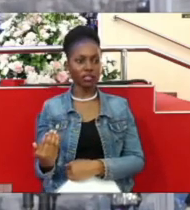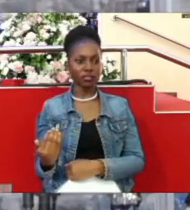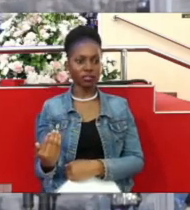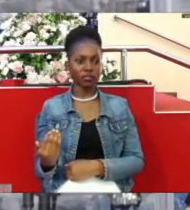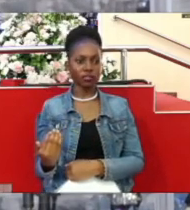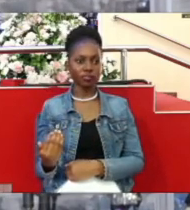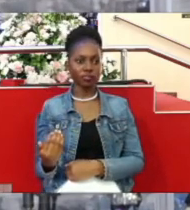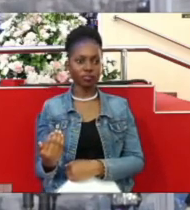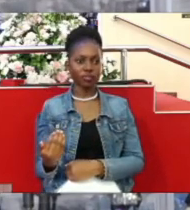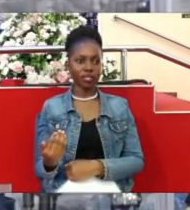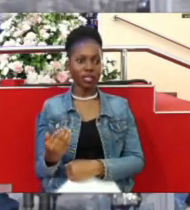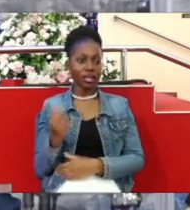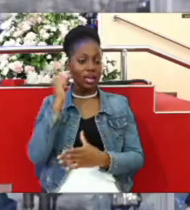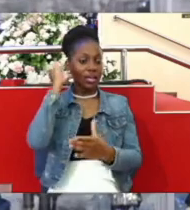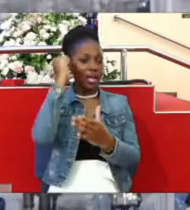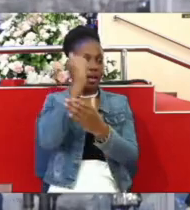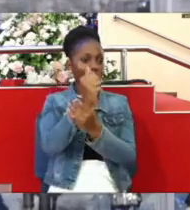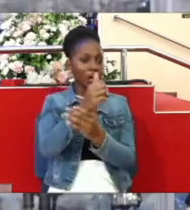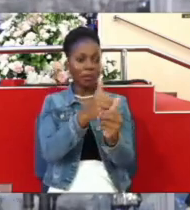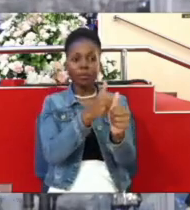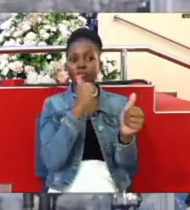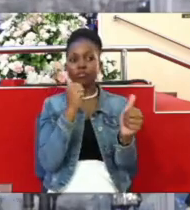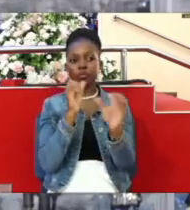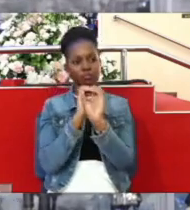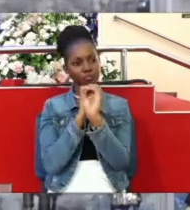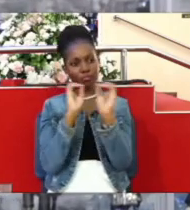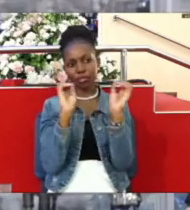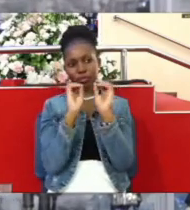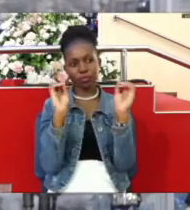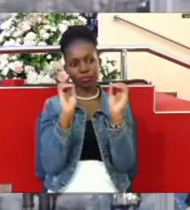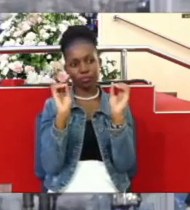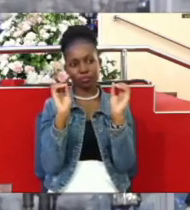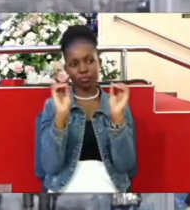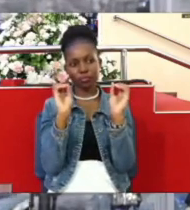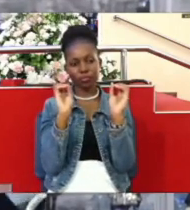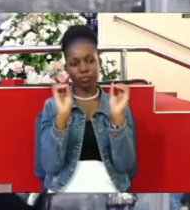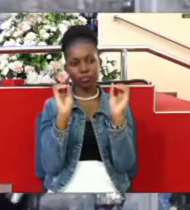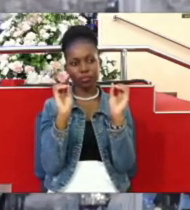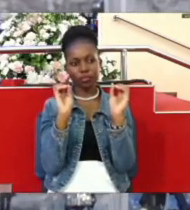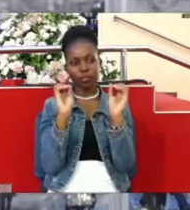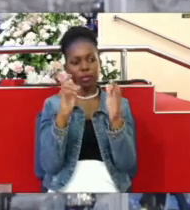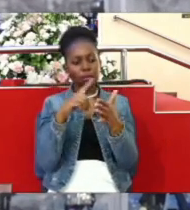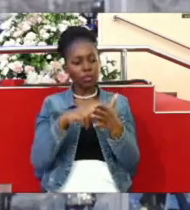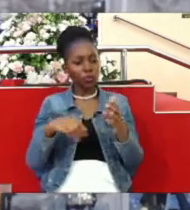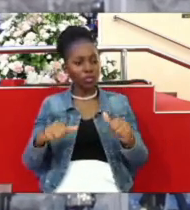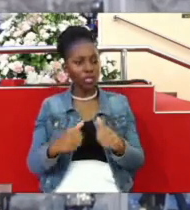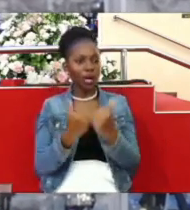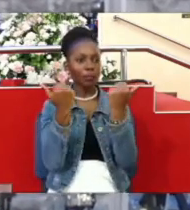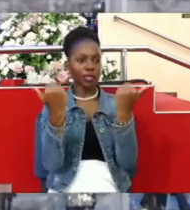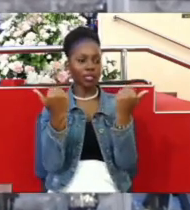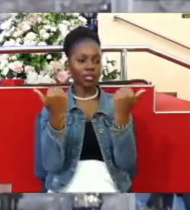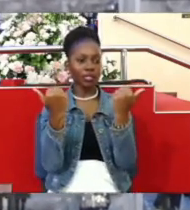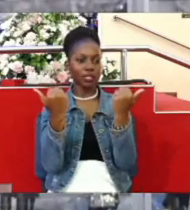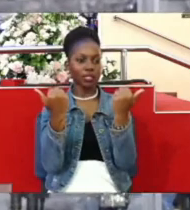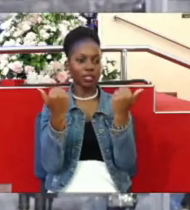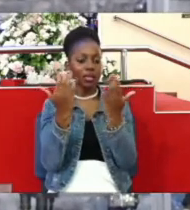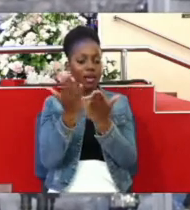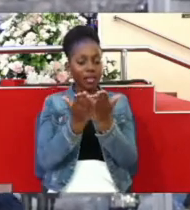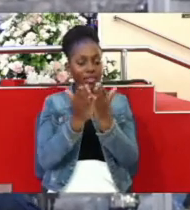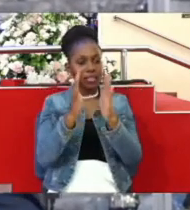not refuse. Abrahamu hakukataa. But what happened is that Hagar conceived